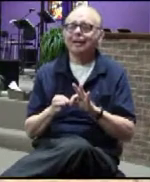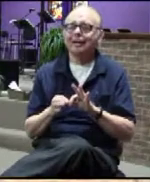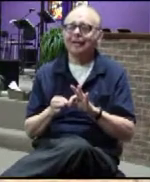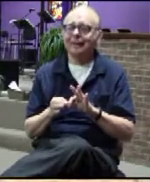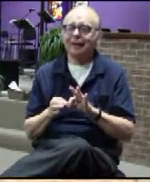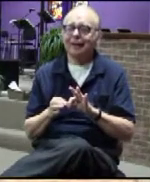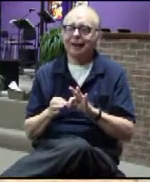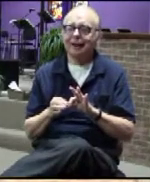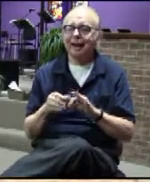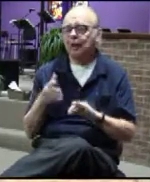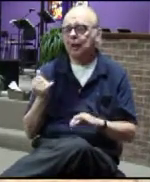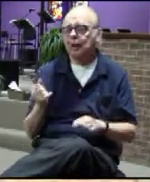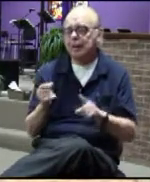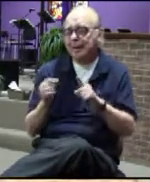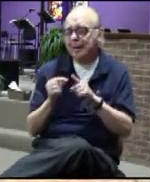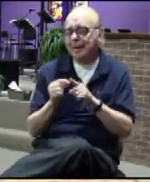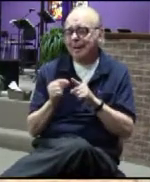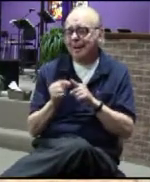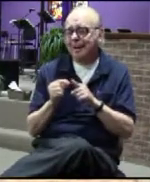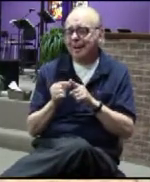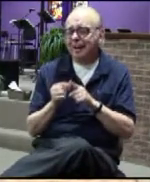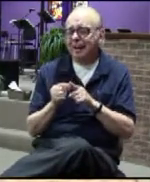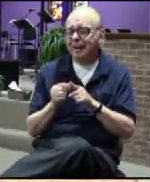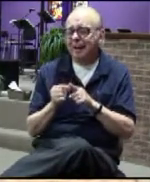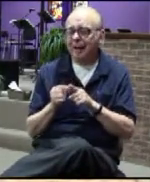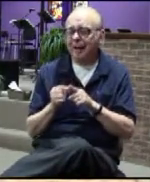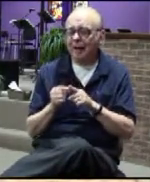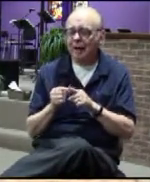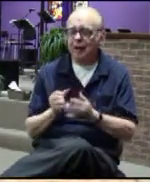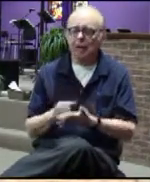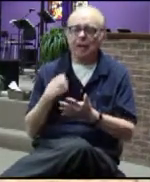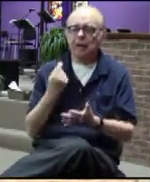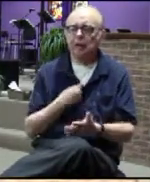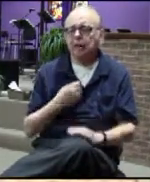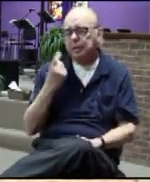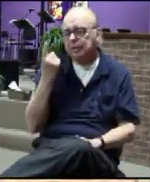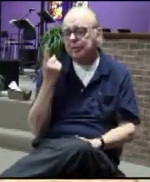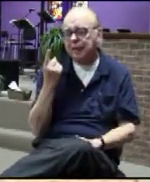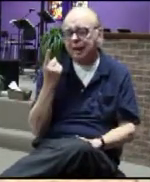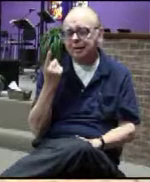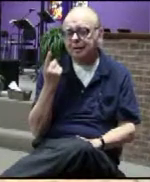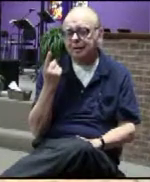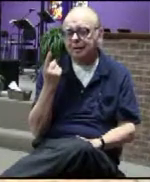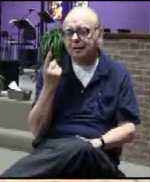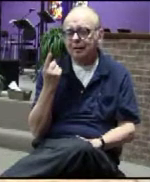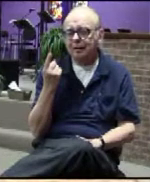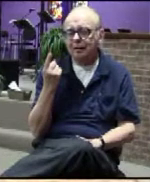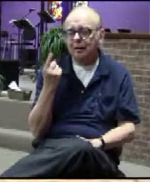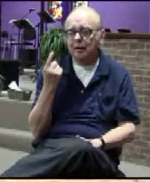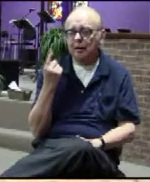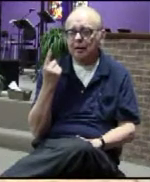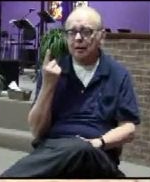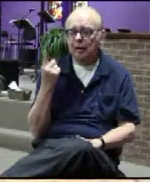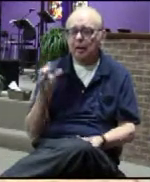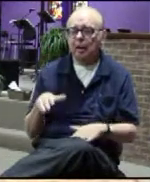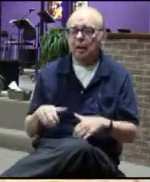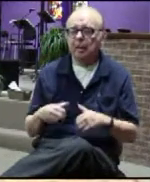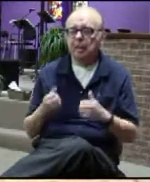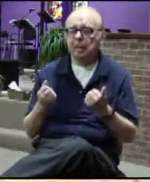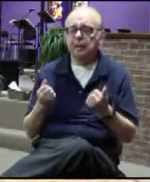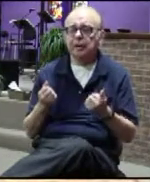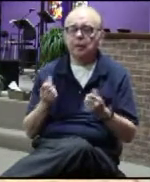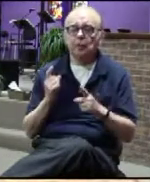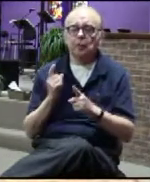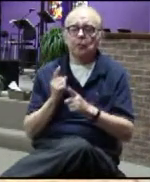Because. This word. Helps us. To understand. Of living. Right.